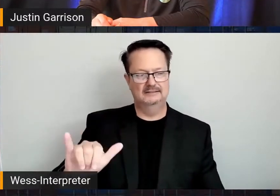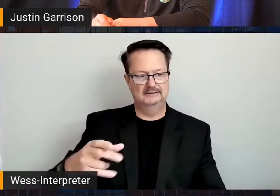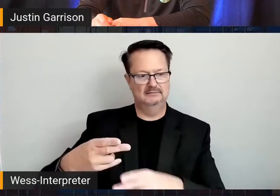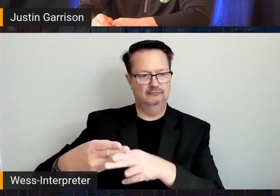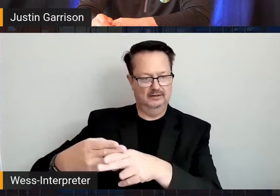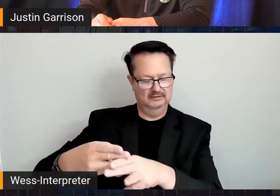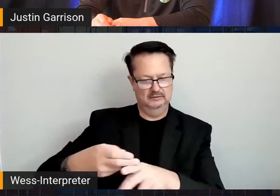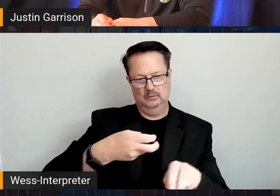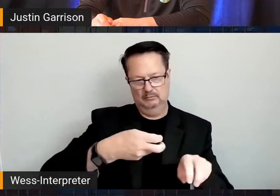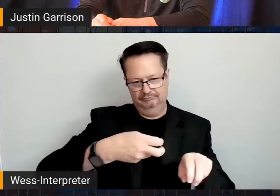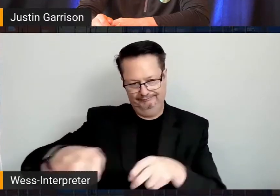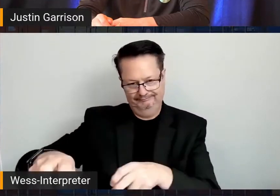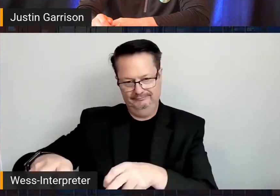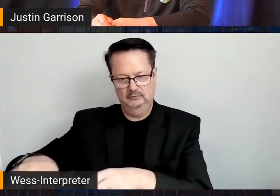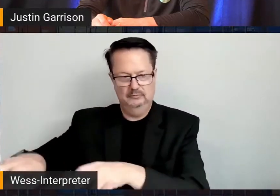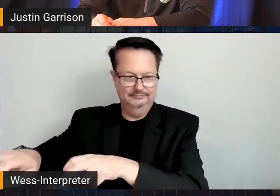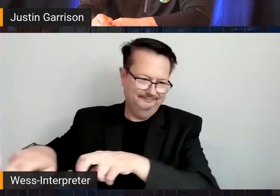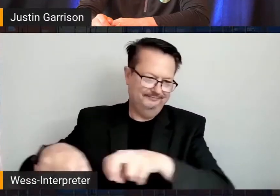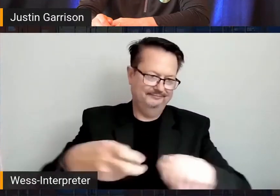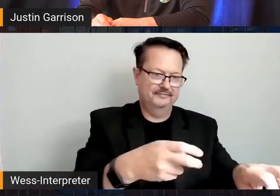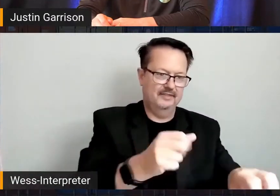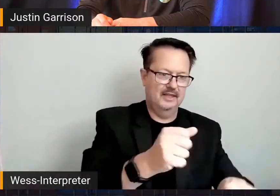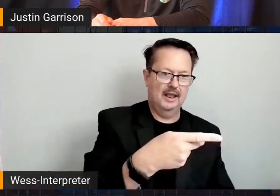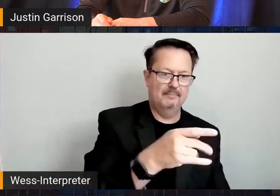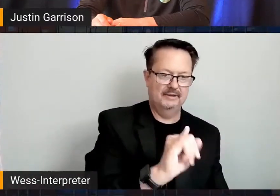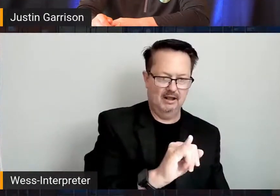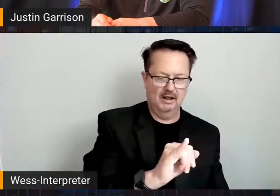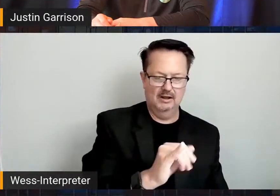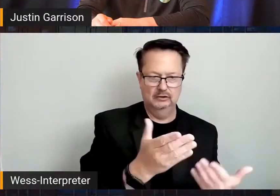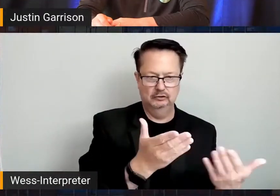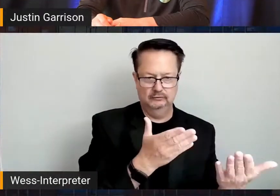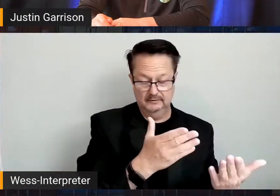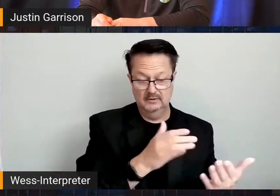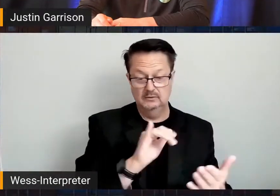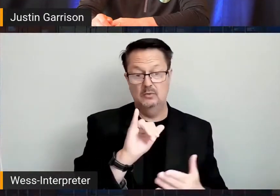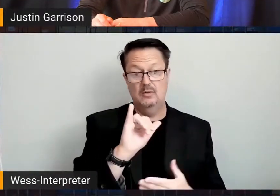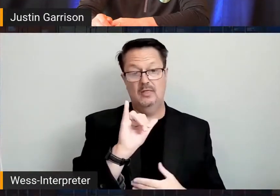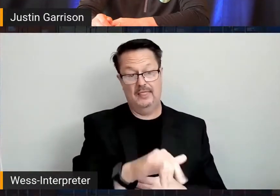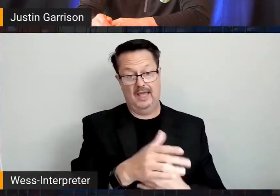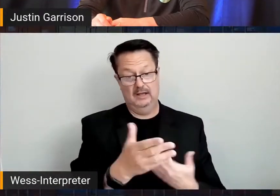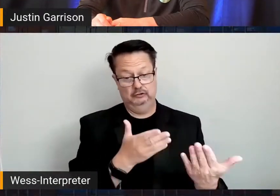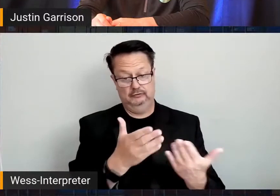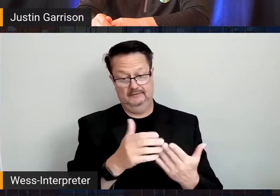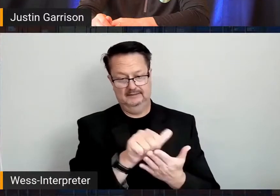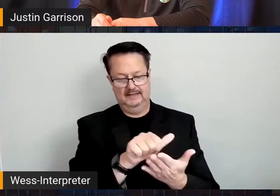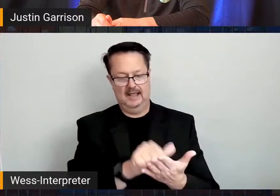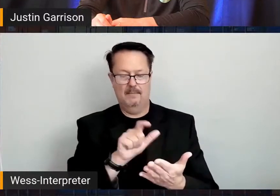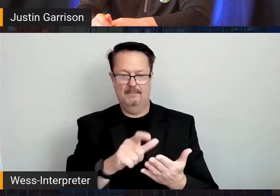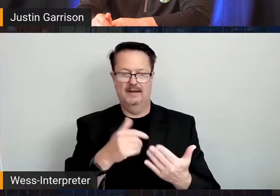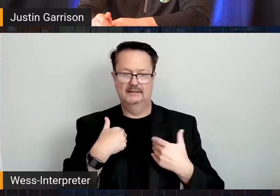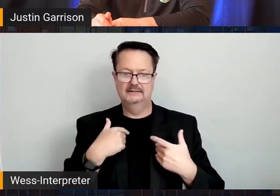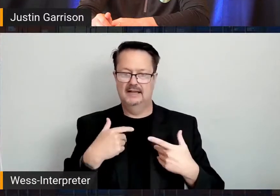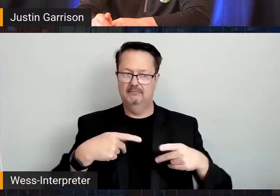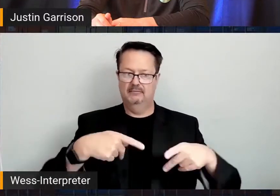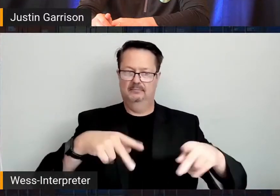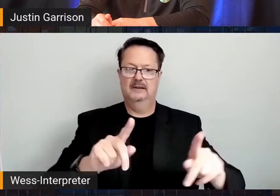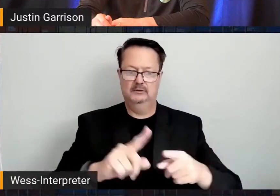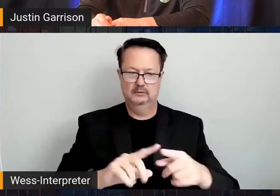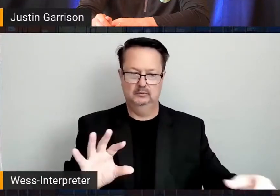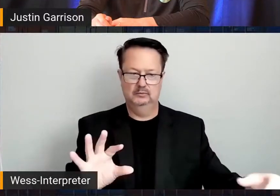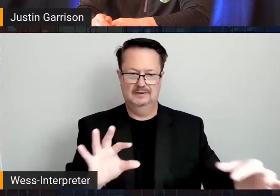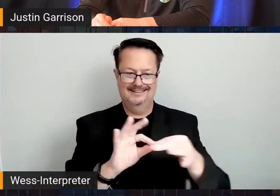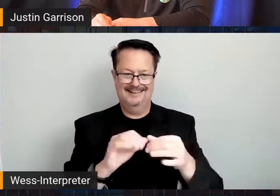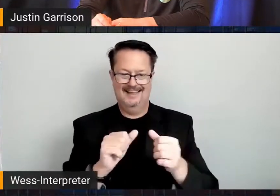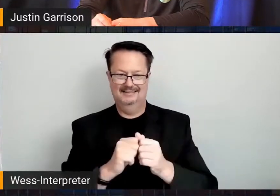to the API server, right? So the EKS connector service account needs to have impersonation permissions to talk with your API server